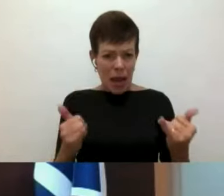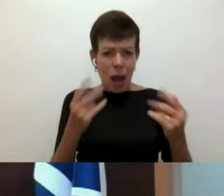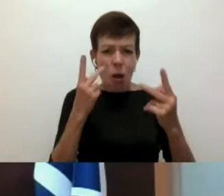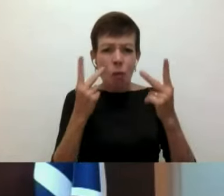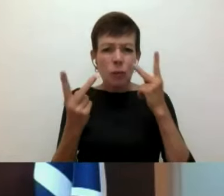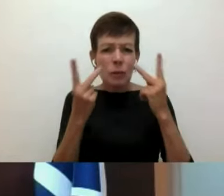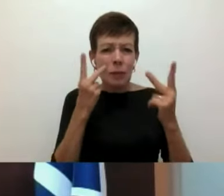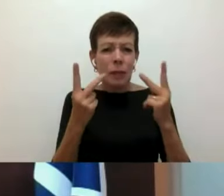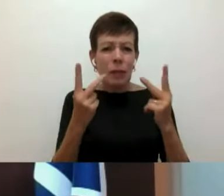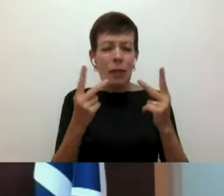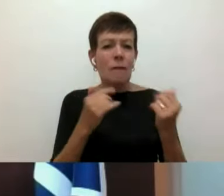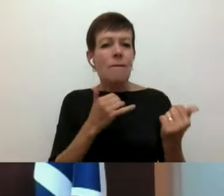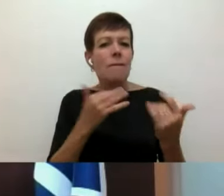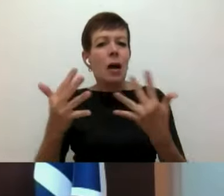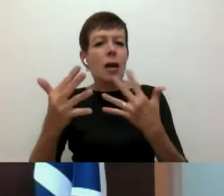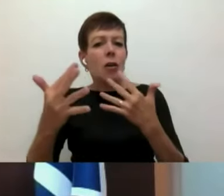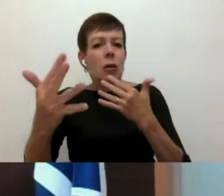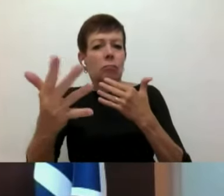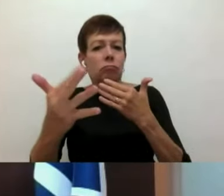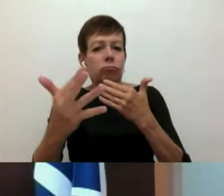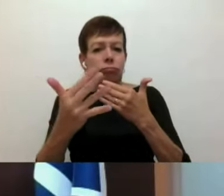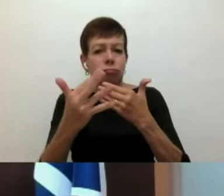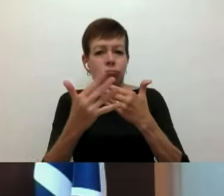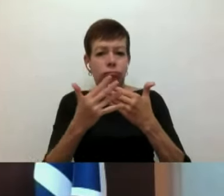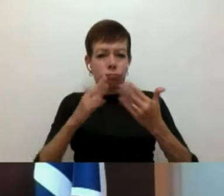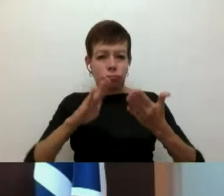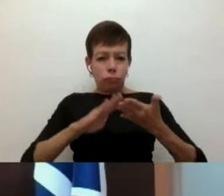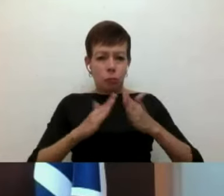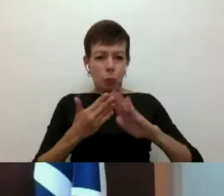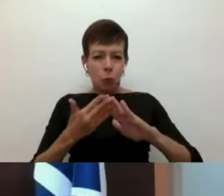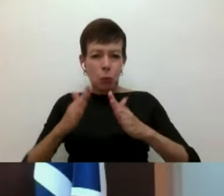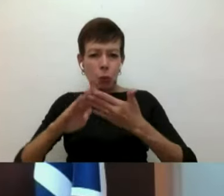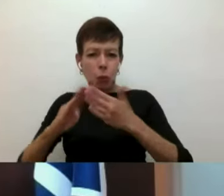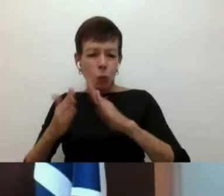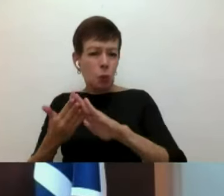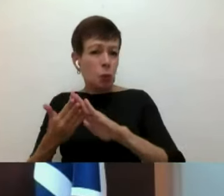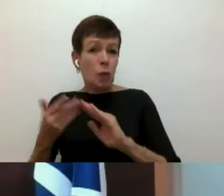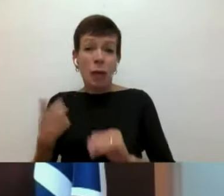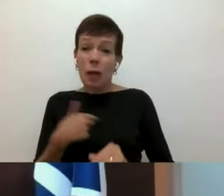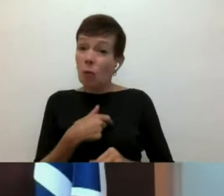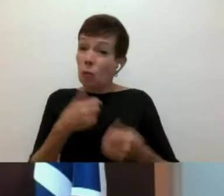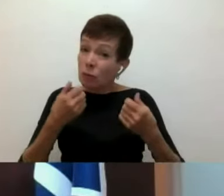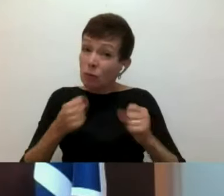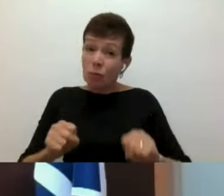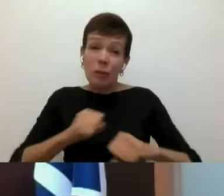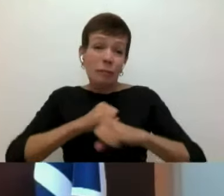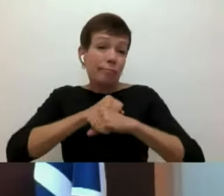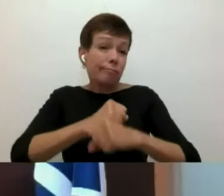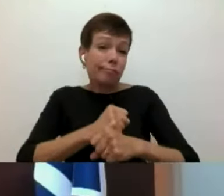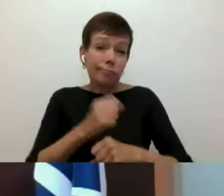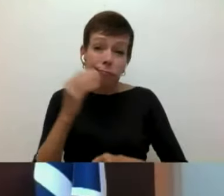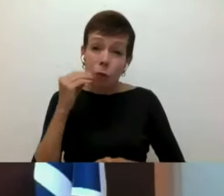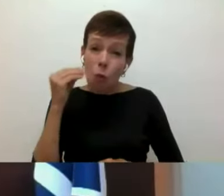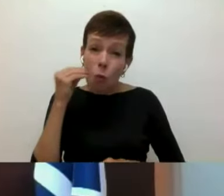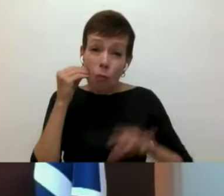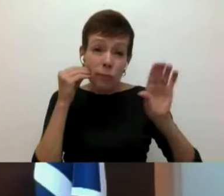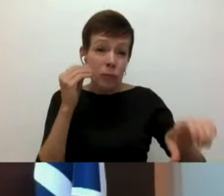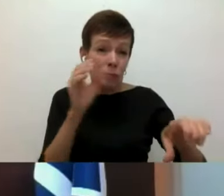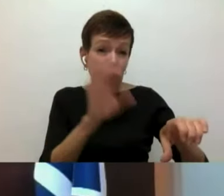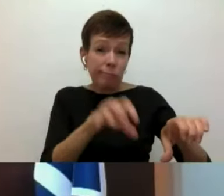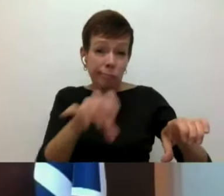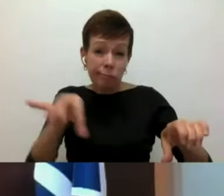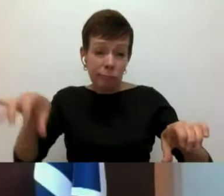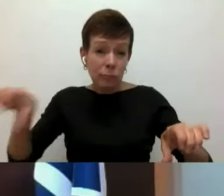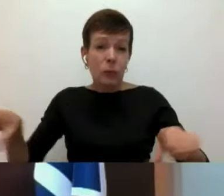forest meets community. And we are doing everything that we can to try to protect those homes. We are doing everything that we can to try